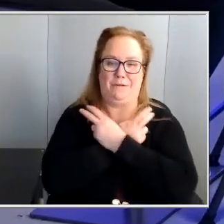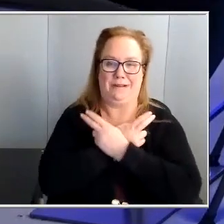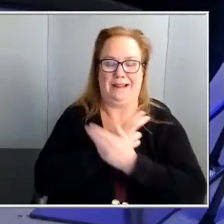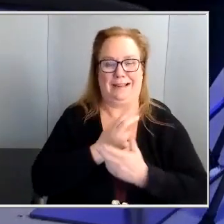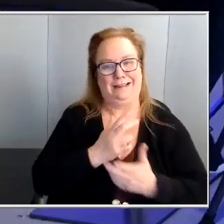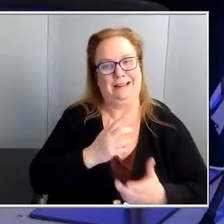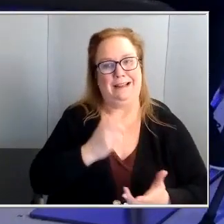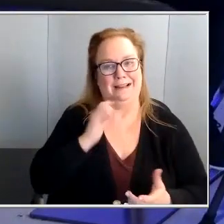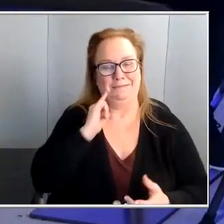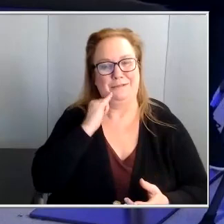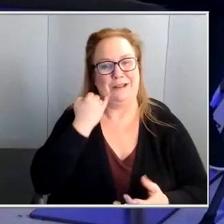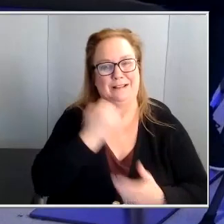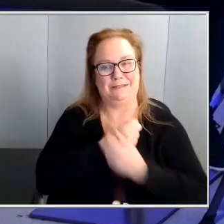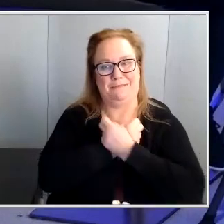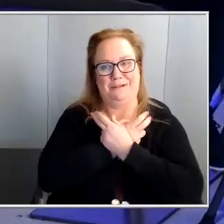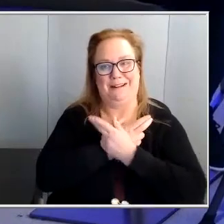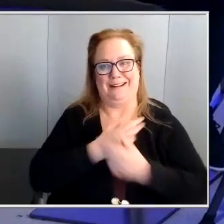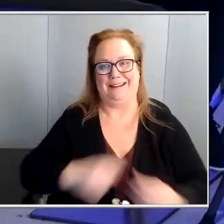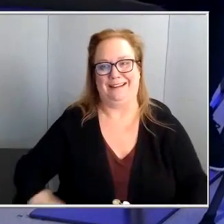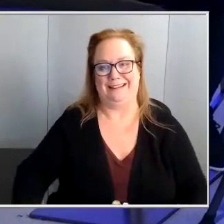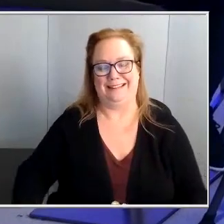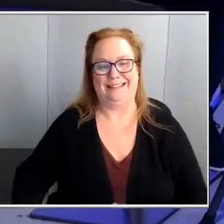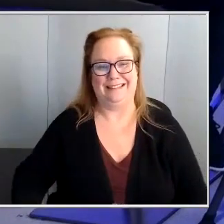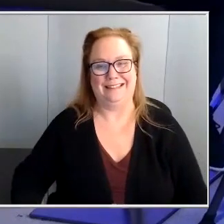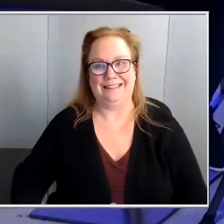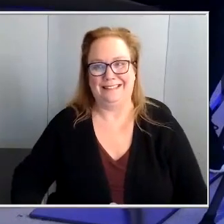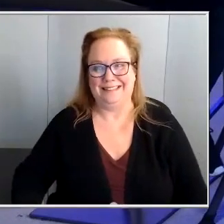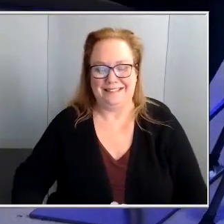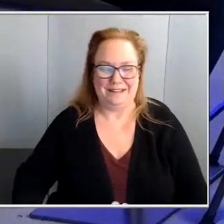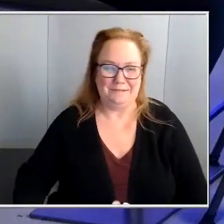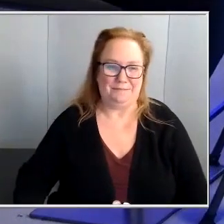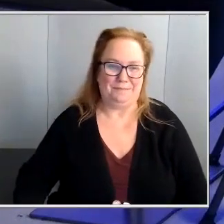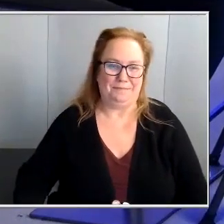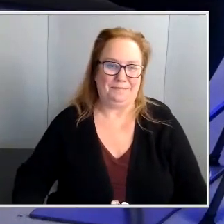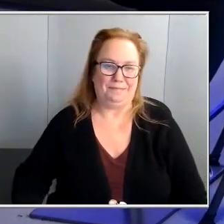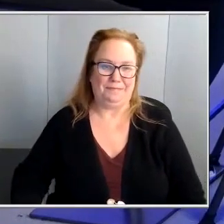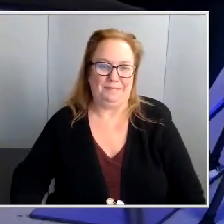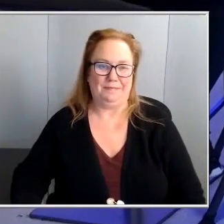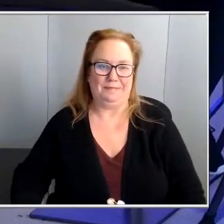is a standout feature. We'll have to recognize that. Yeah.